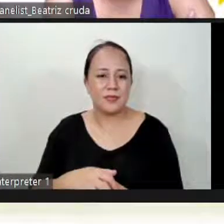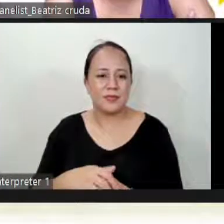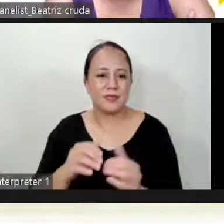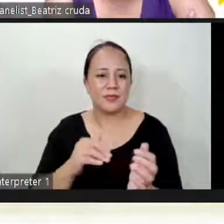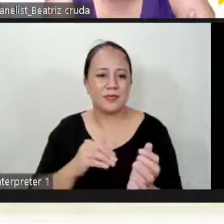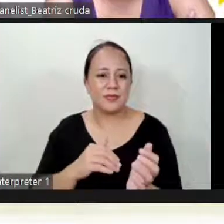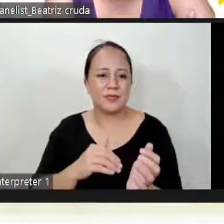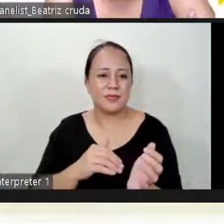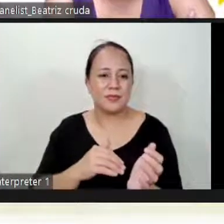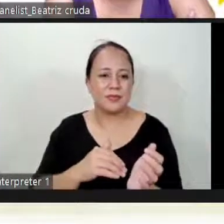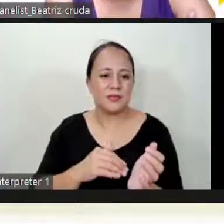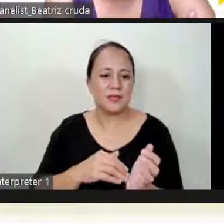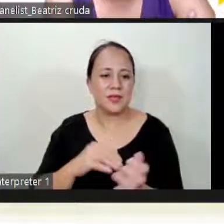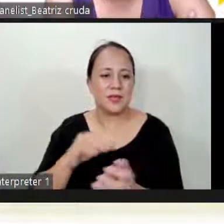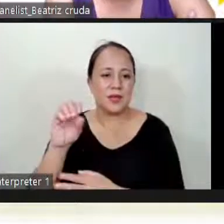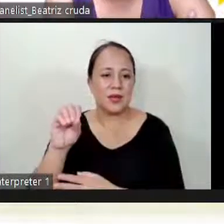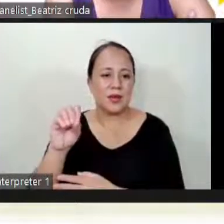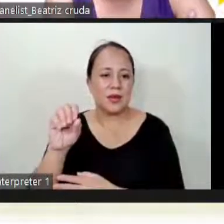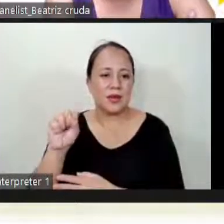Dr. Oscar,